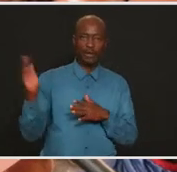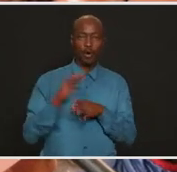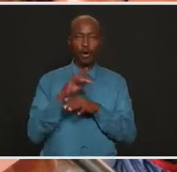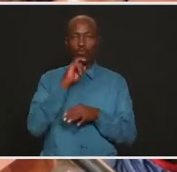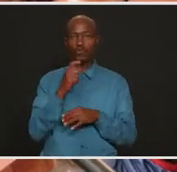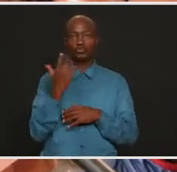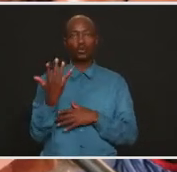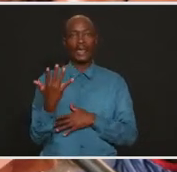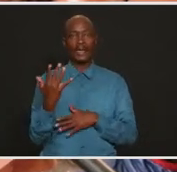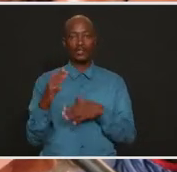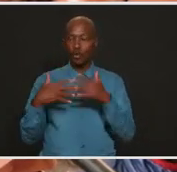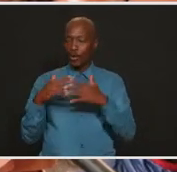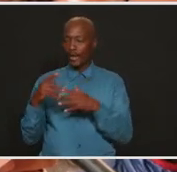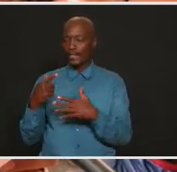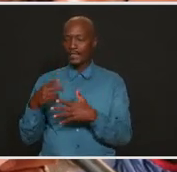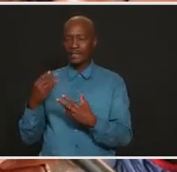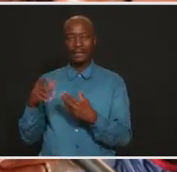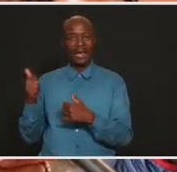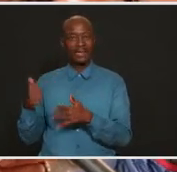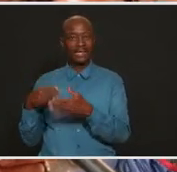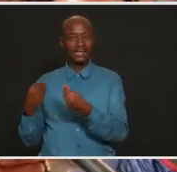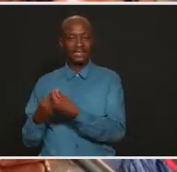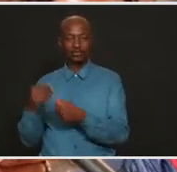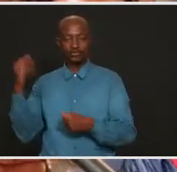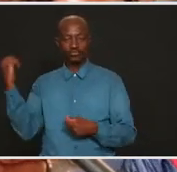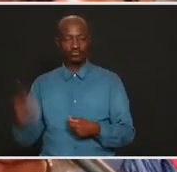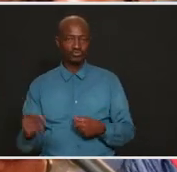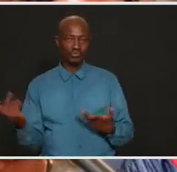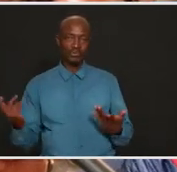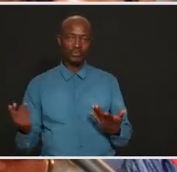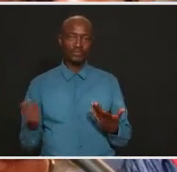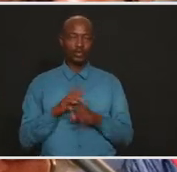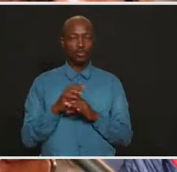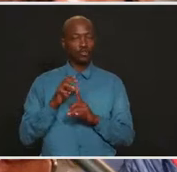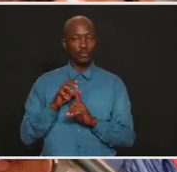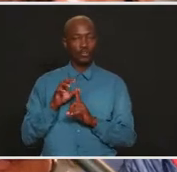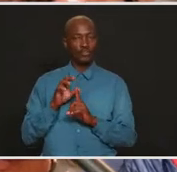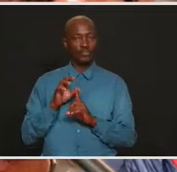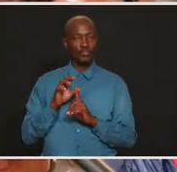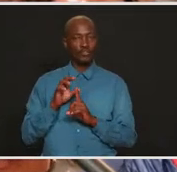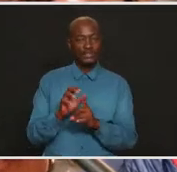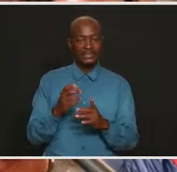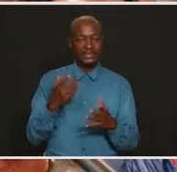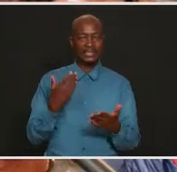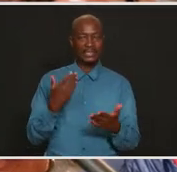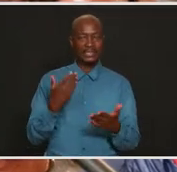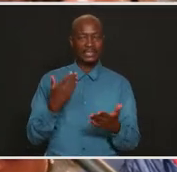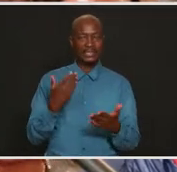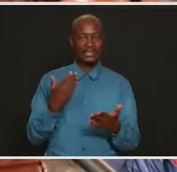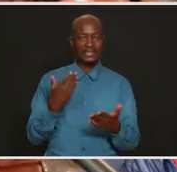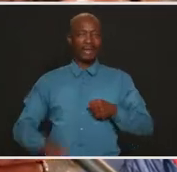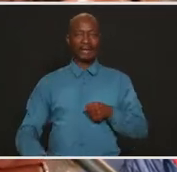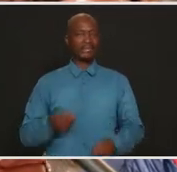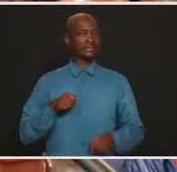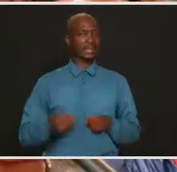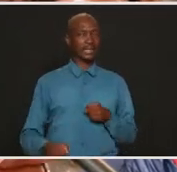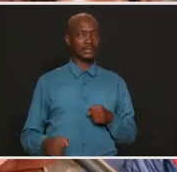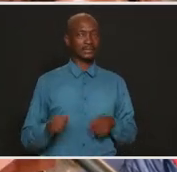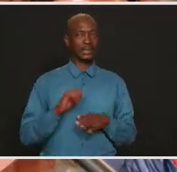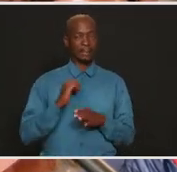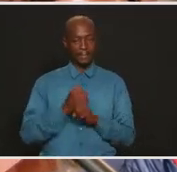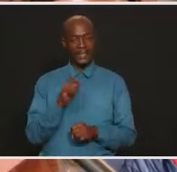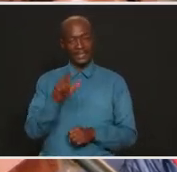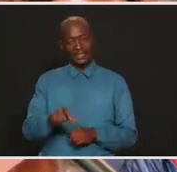your hand any object and not forcing a child to do exercises and so forth or making them